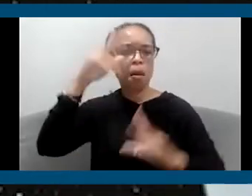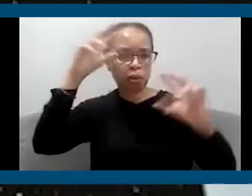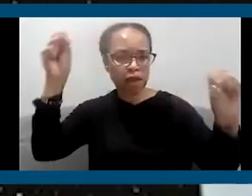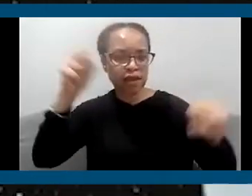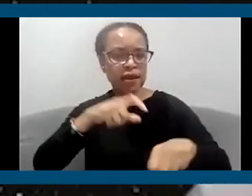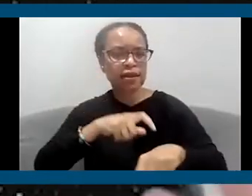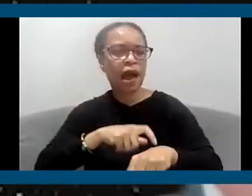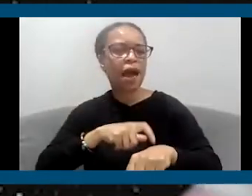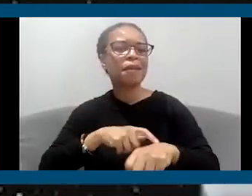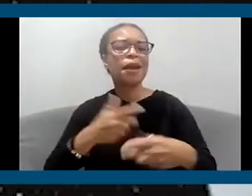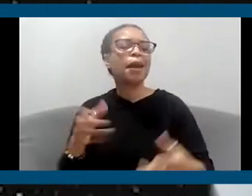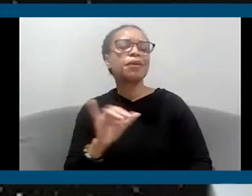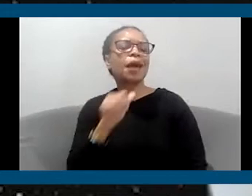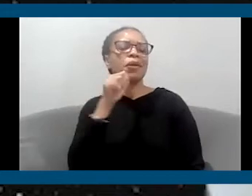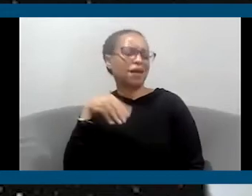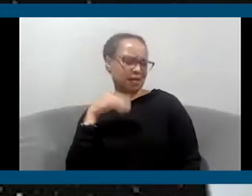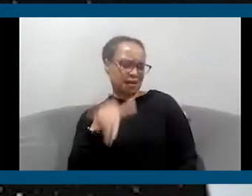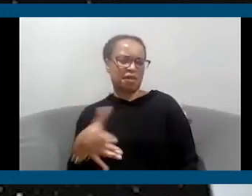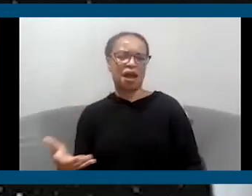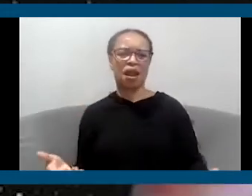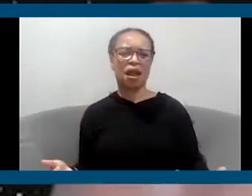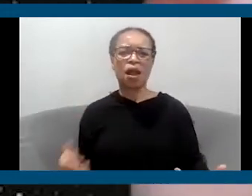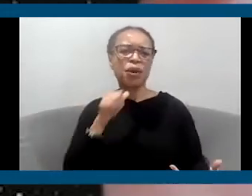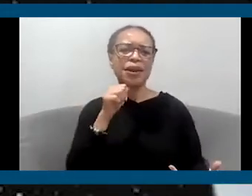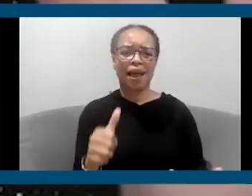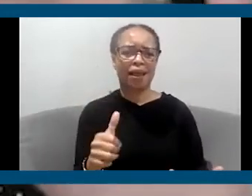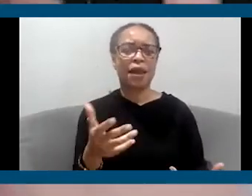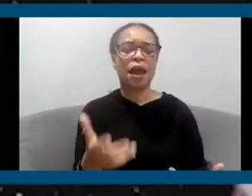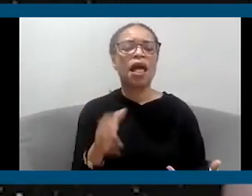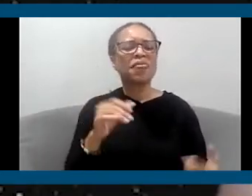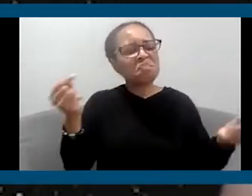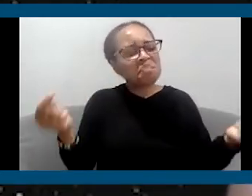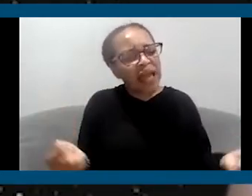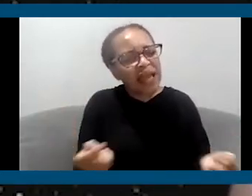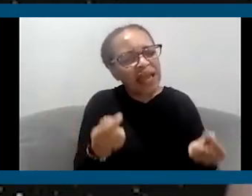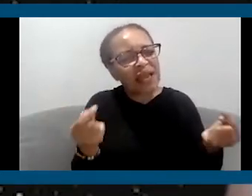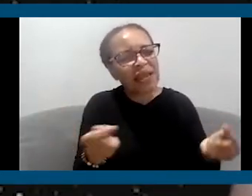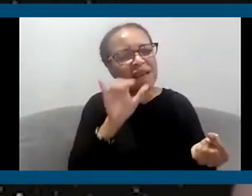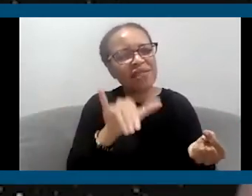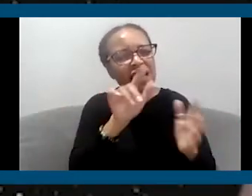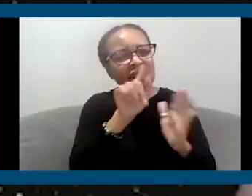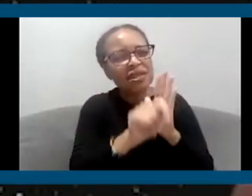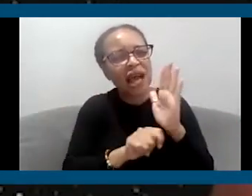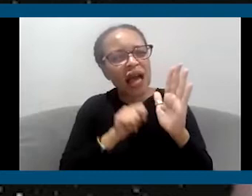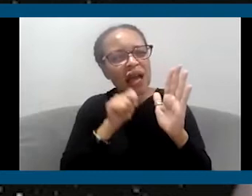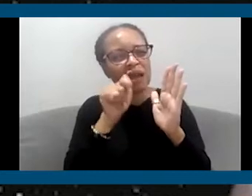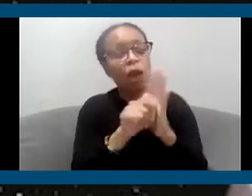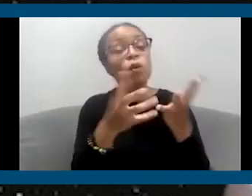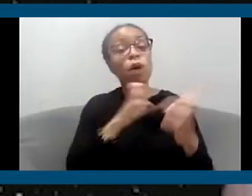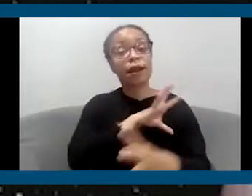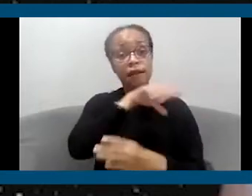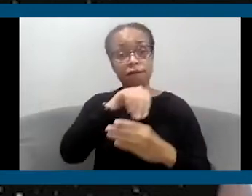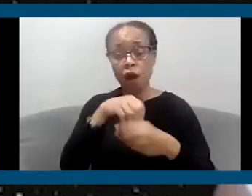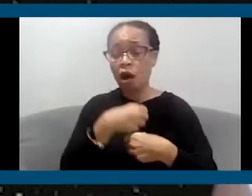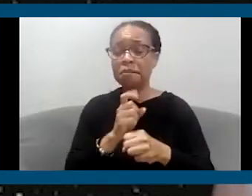were like, we're not going to take that. We're not going to take the pain of that era, right? We want to get involved. We want to make sure that